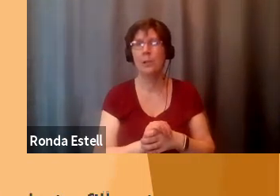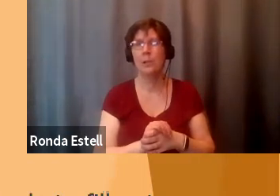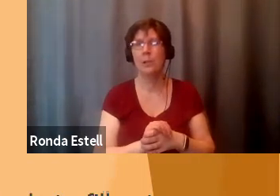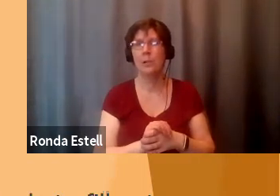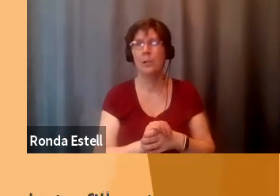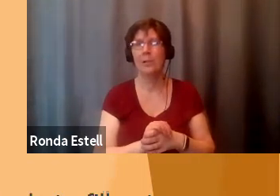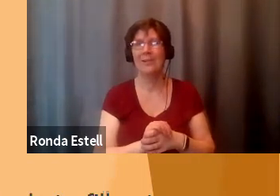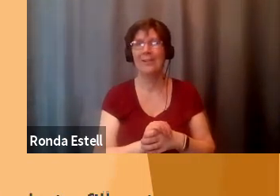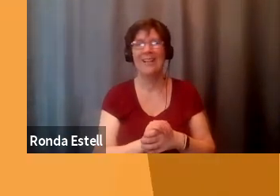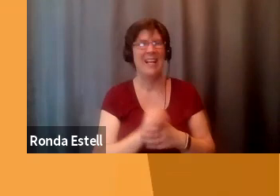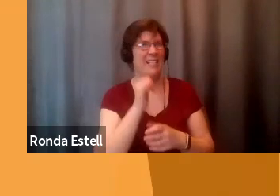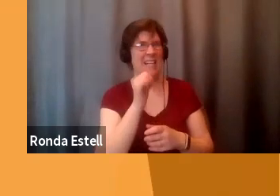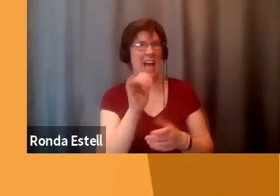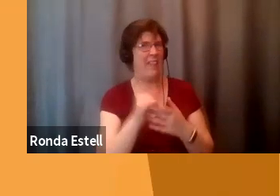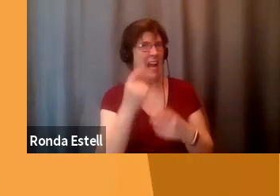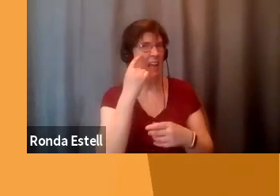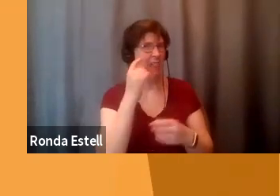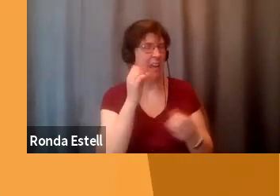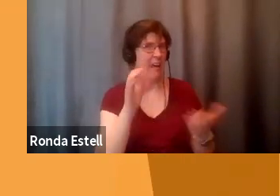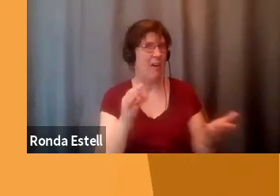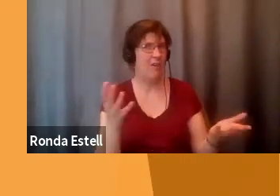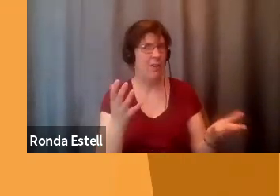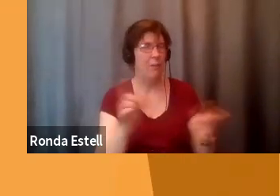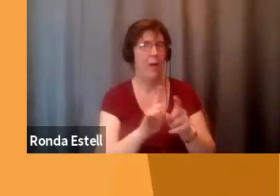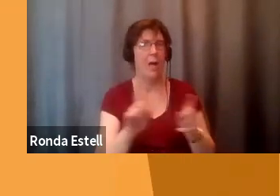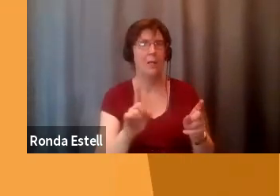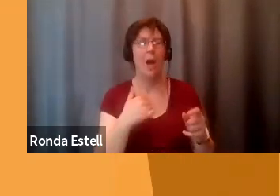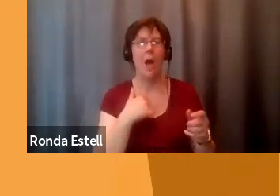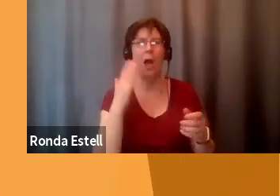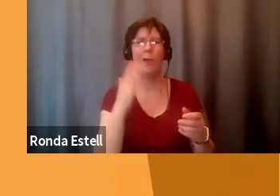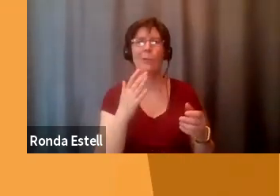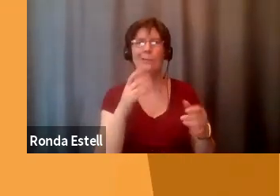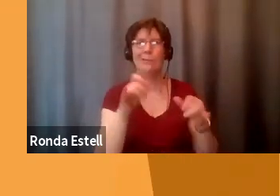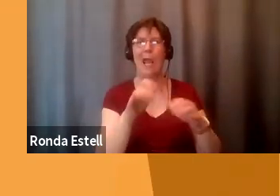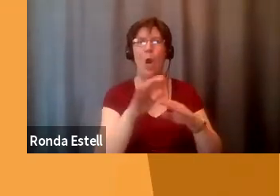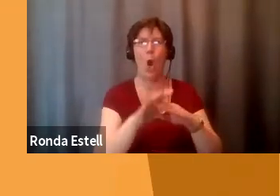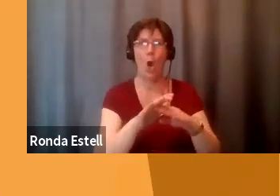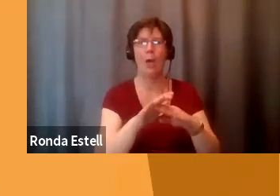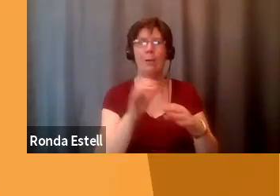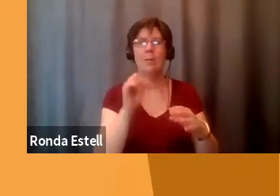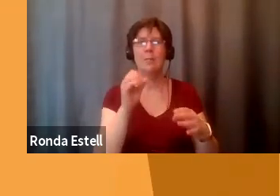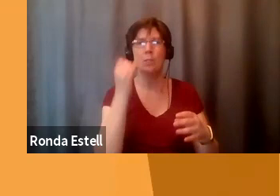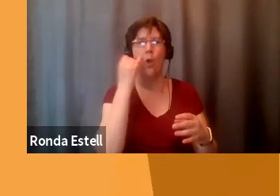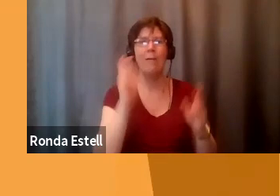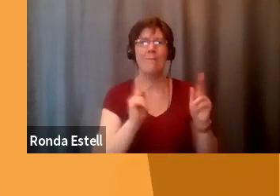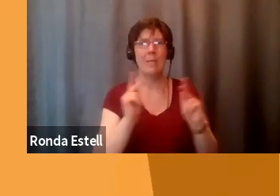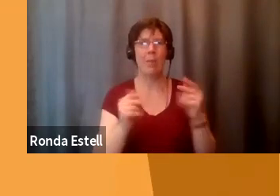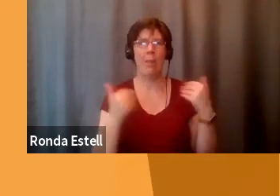Not that I can think of, but I'm gonna stay on so that if people have